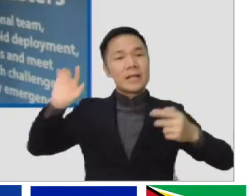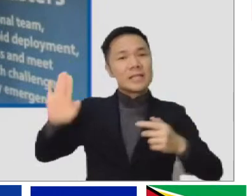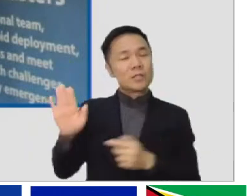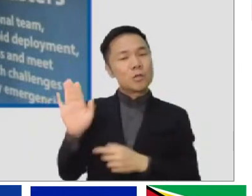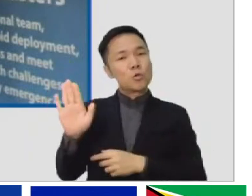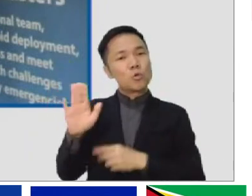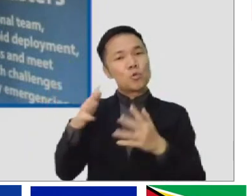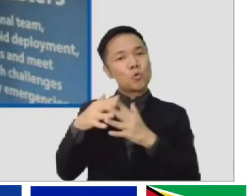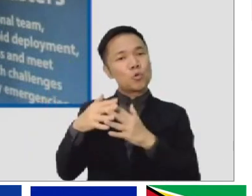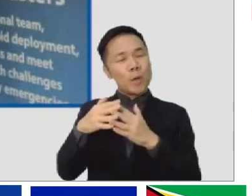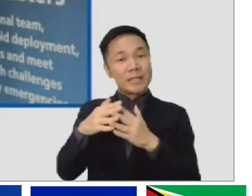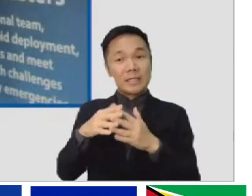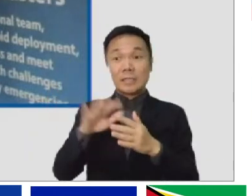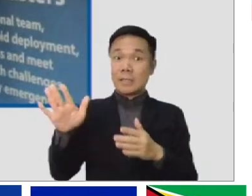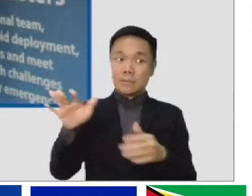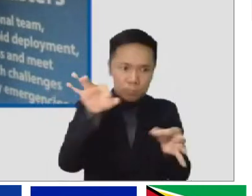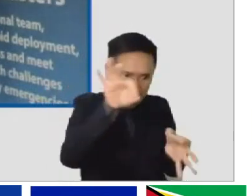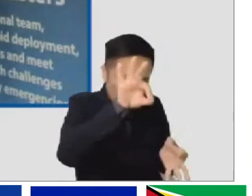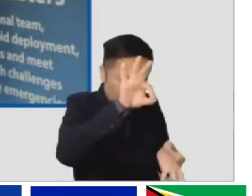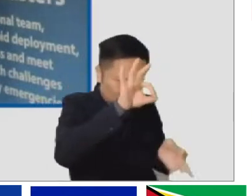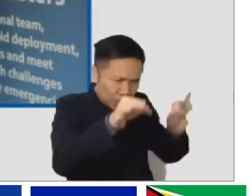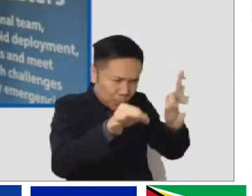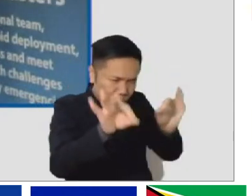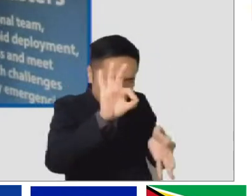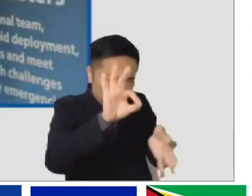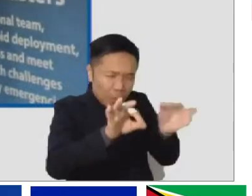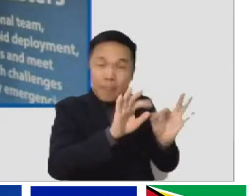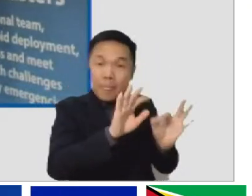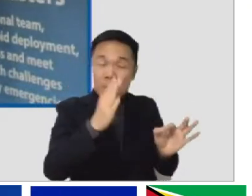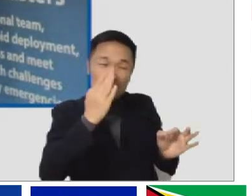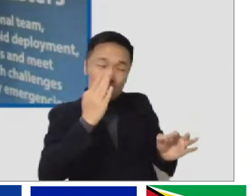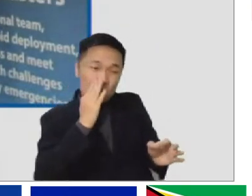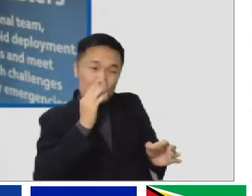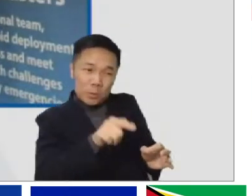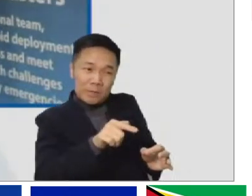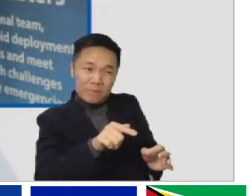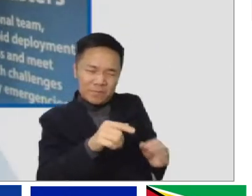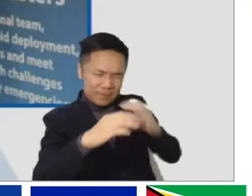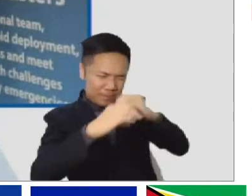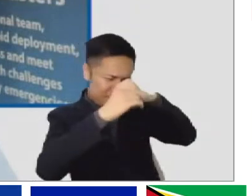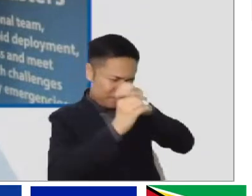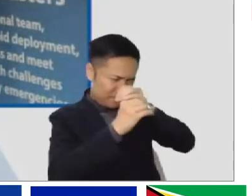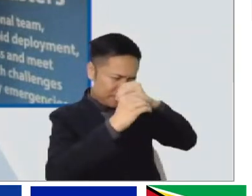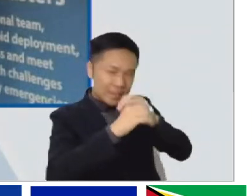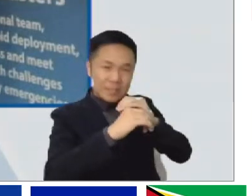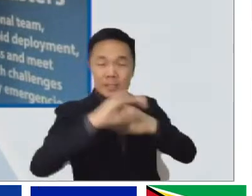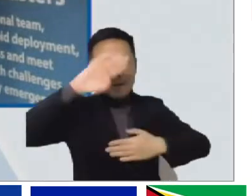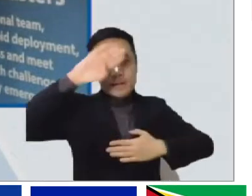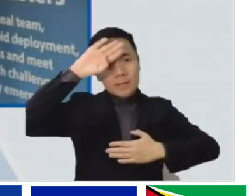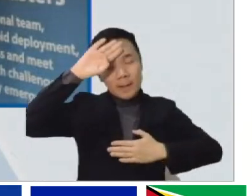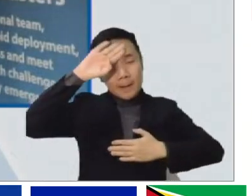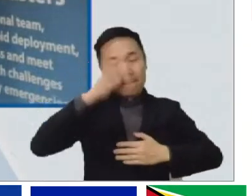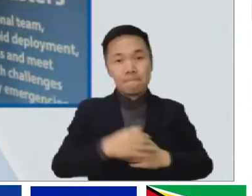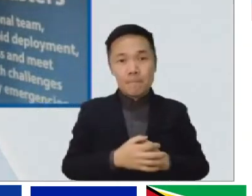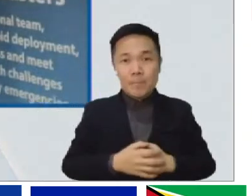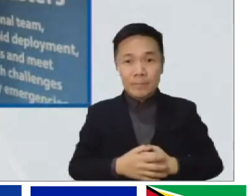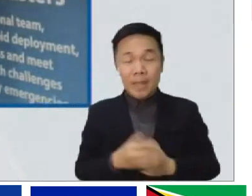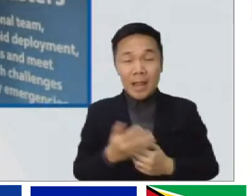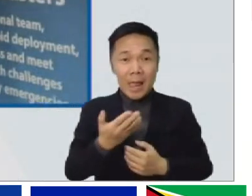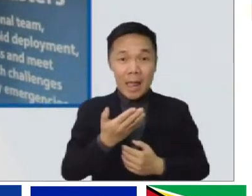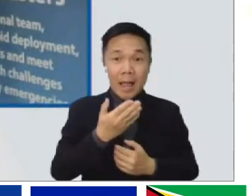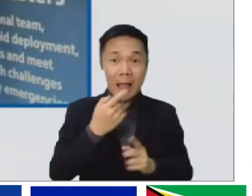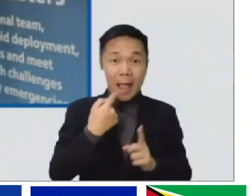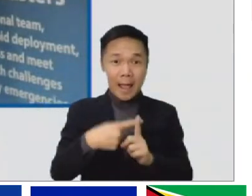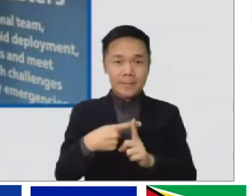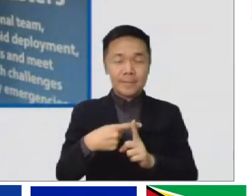in-country capacity to detect the new variants, and also the inter-country work to early respond to